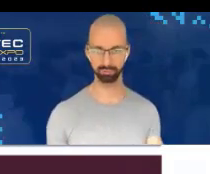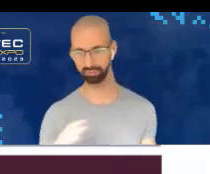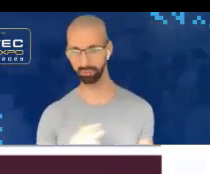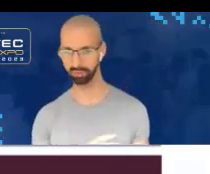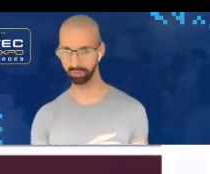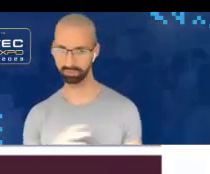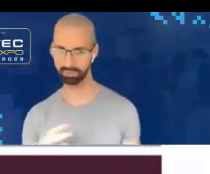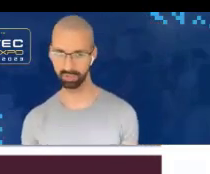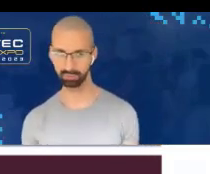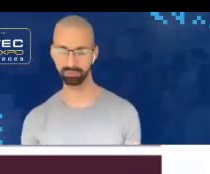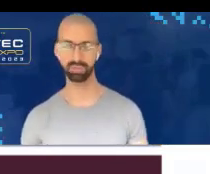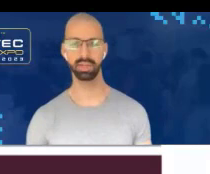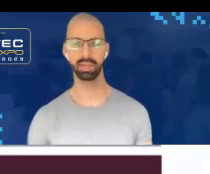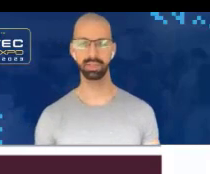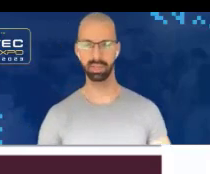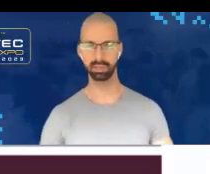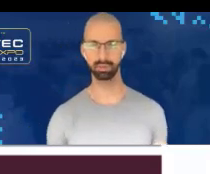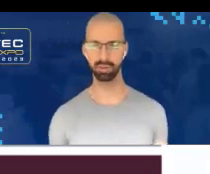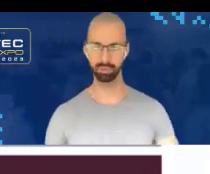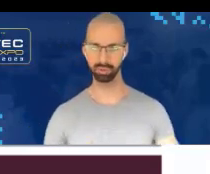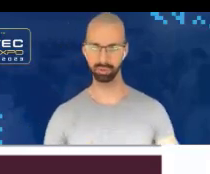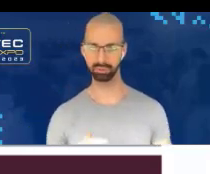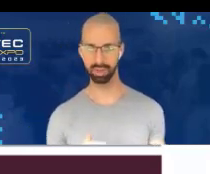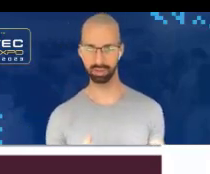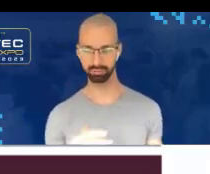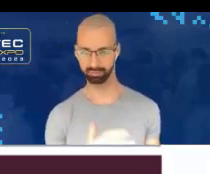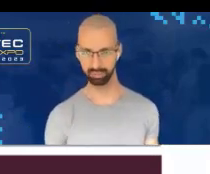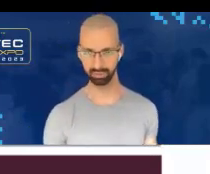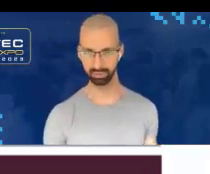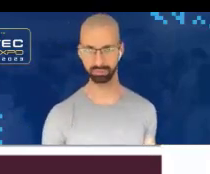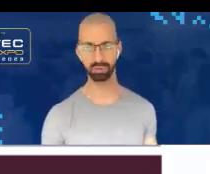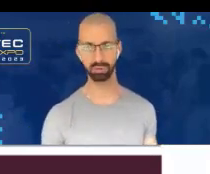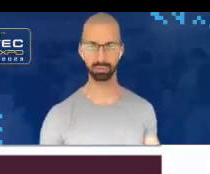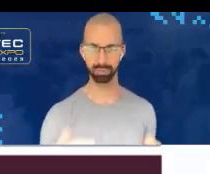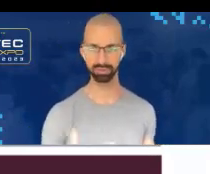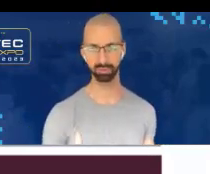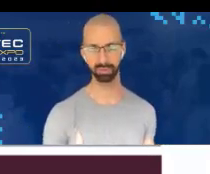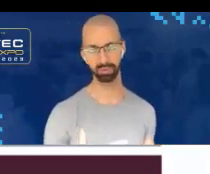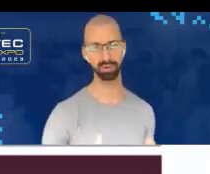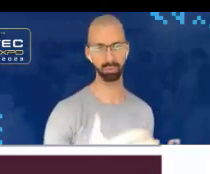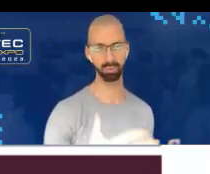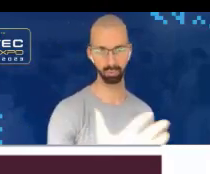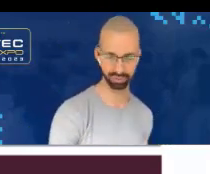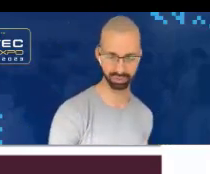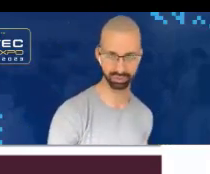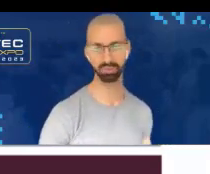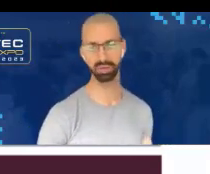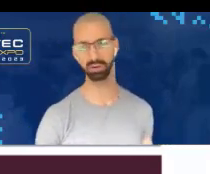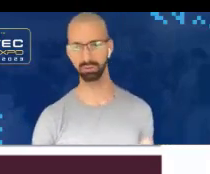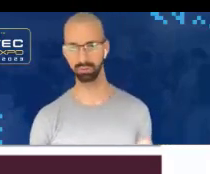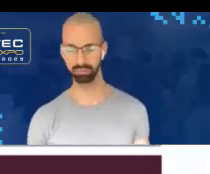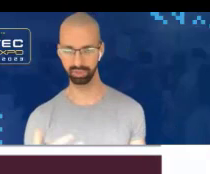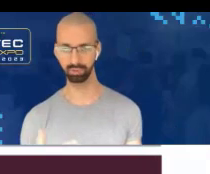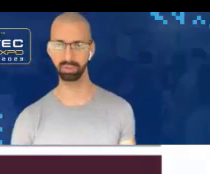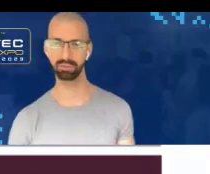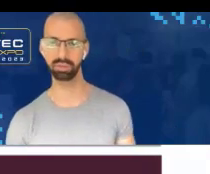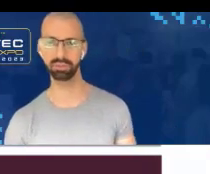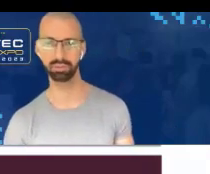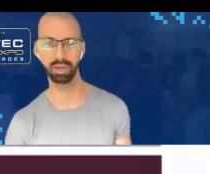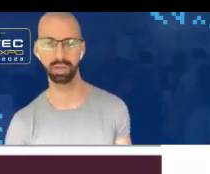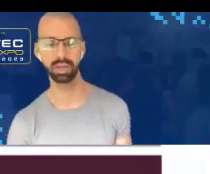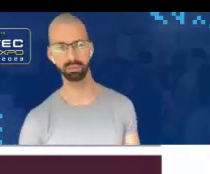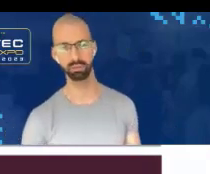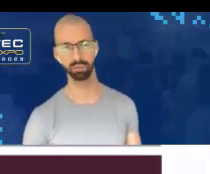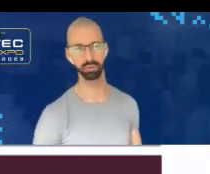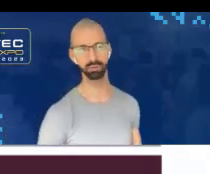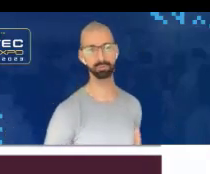So first Lisa records the videos, then the interpreters see those videos and make the recording, watching those videos and